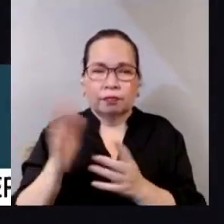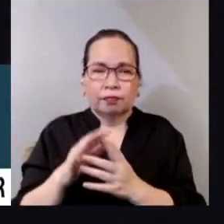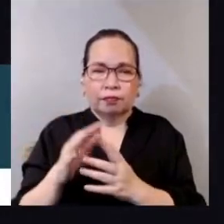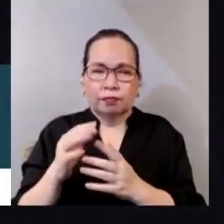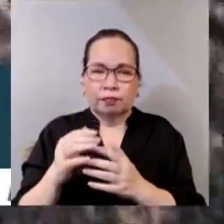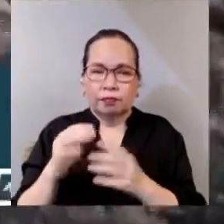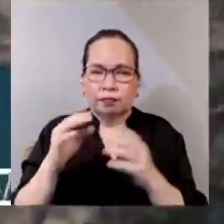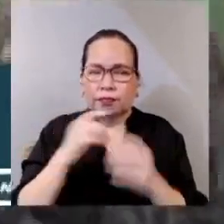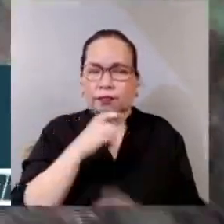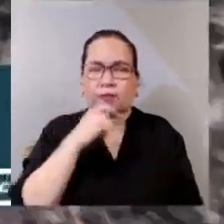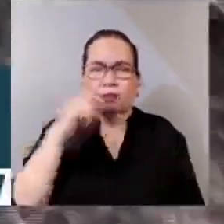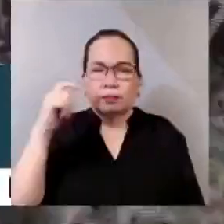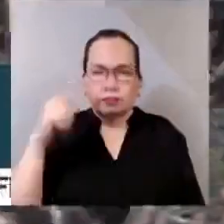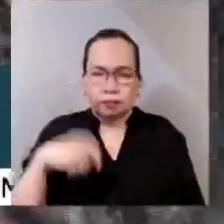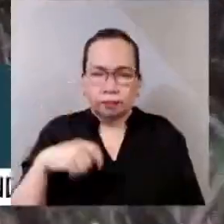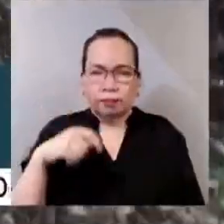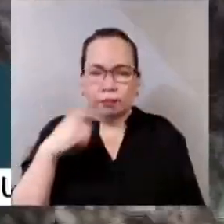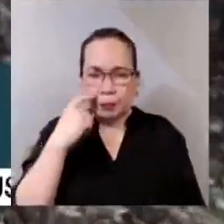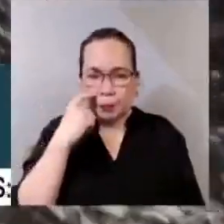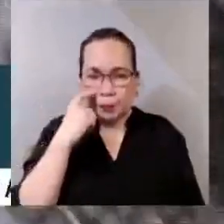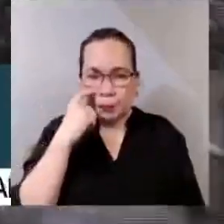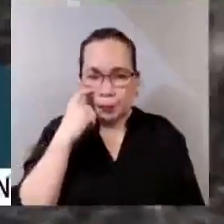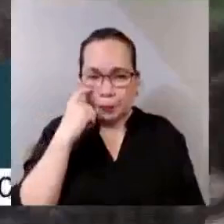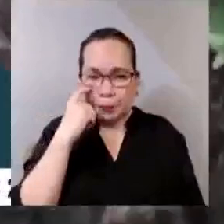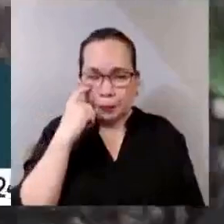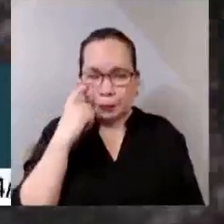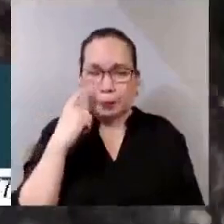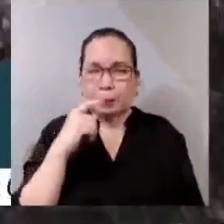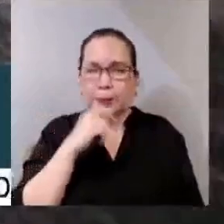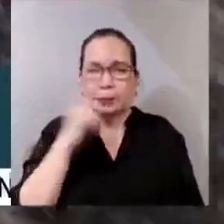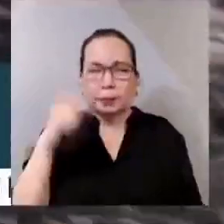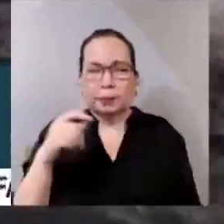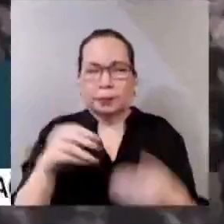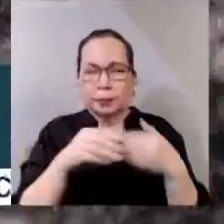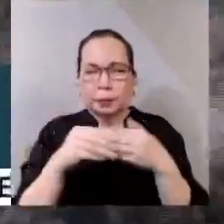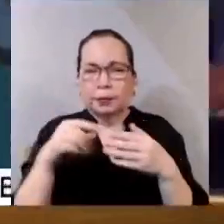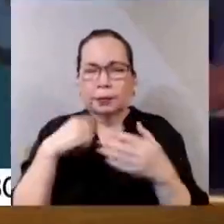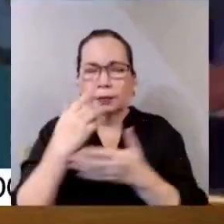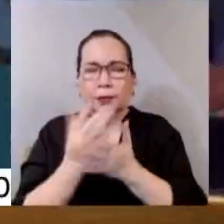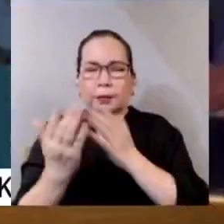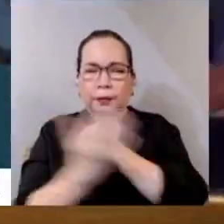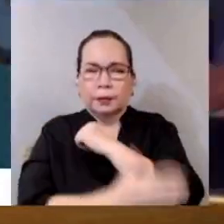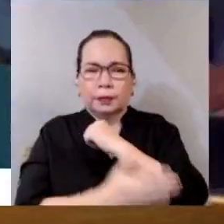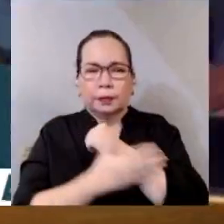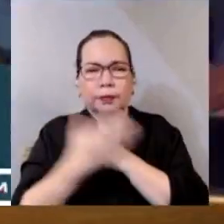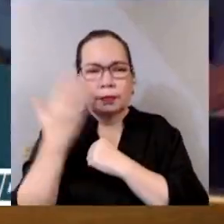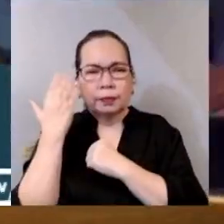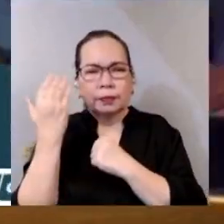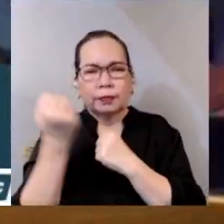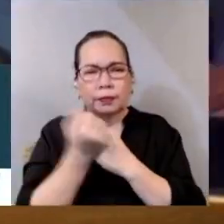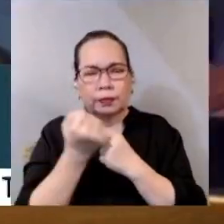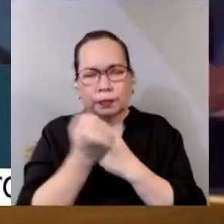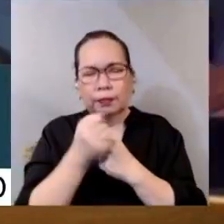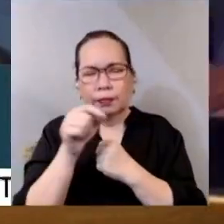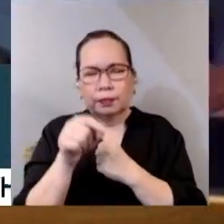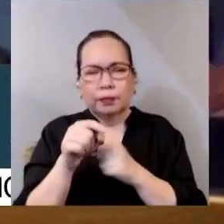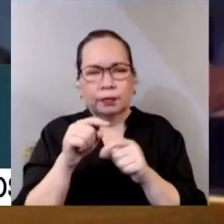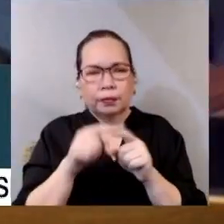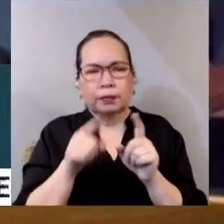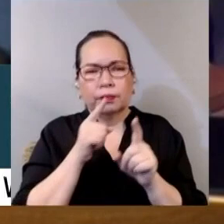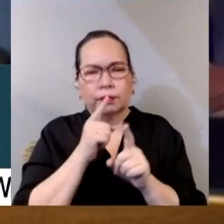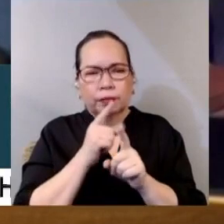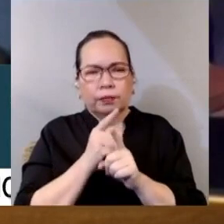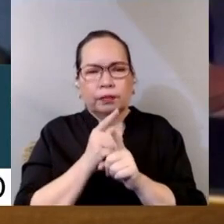by President Volodymyr Zelensky. The Ukrainian leader said some countries were only pretending to support his nation, which has offended